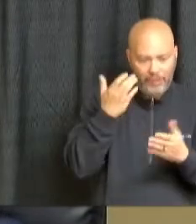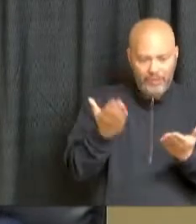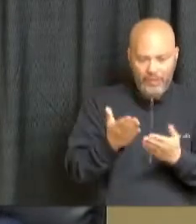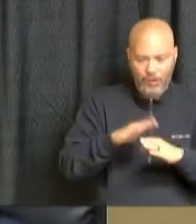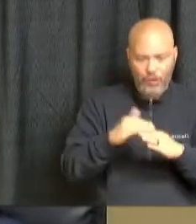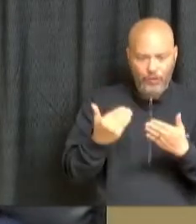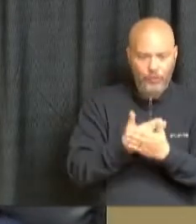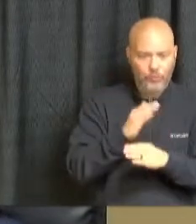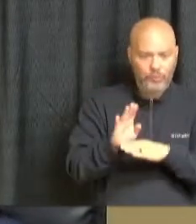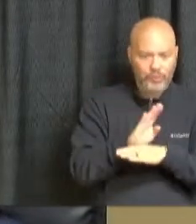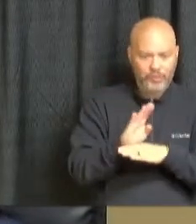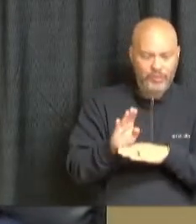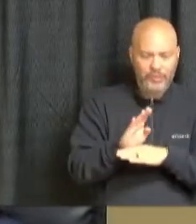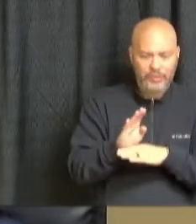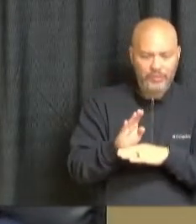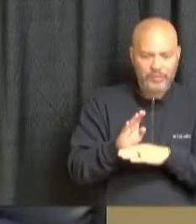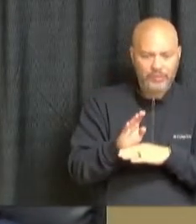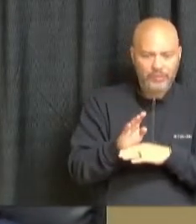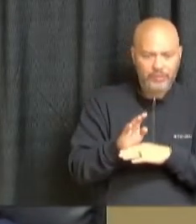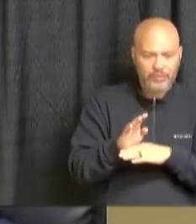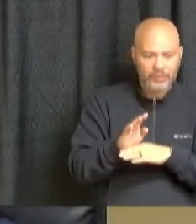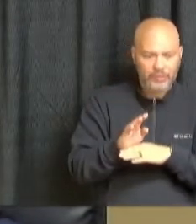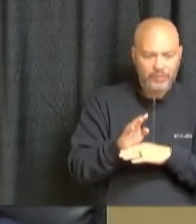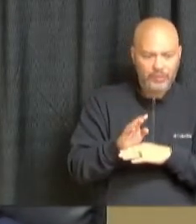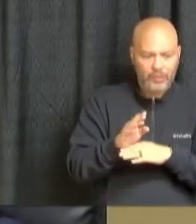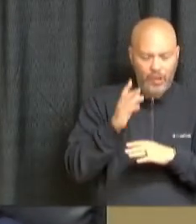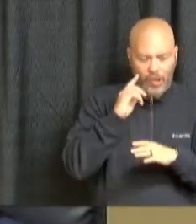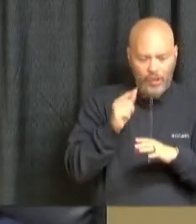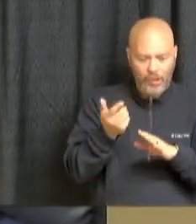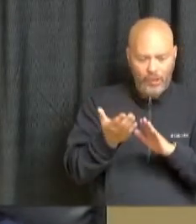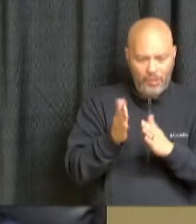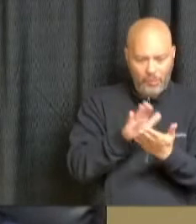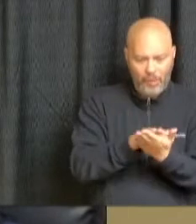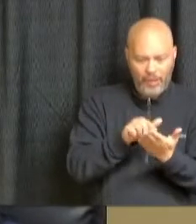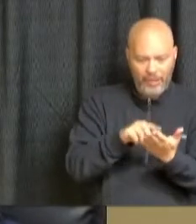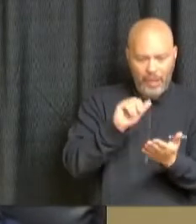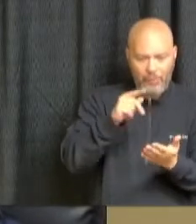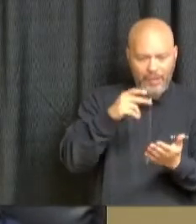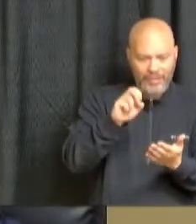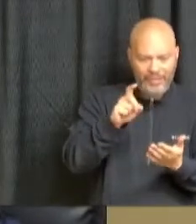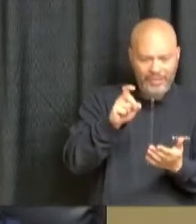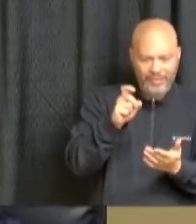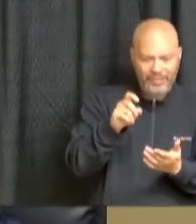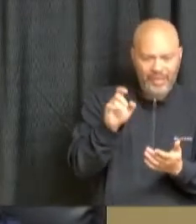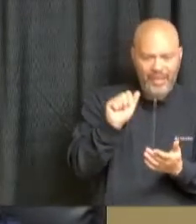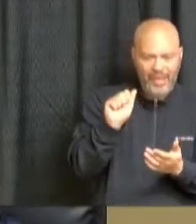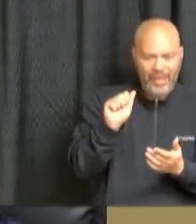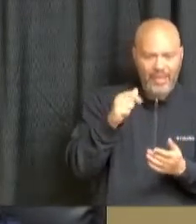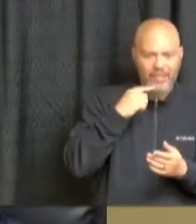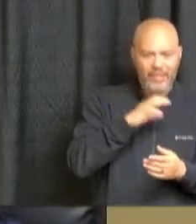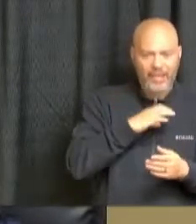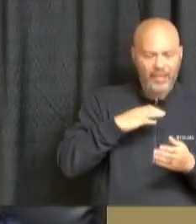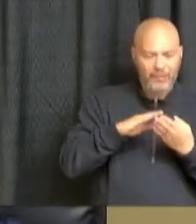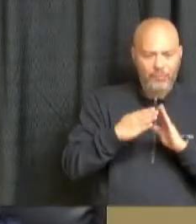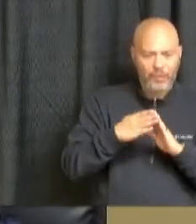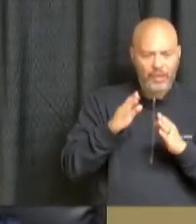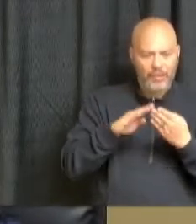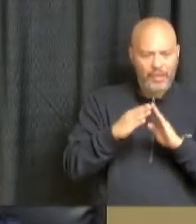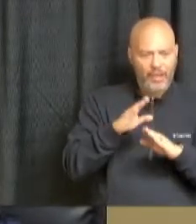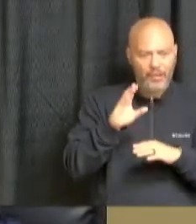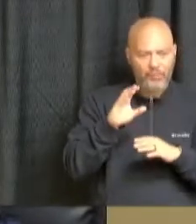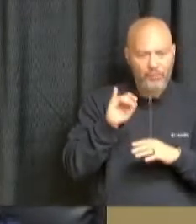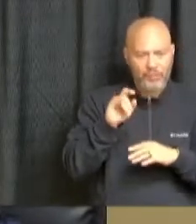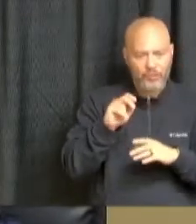this new business, under this link on the back, the appendix A on the back, it says the city council members and the county commission